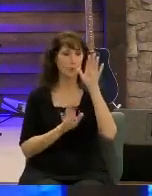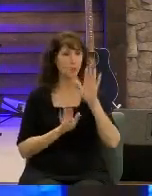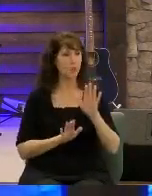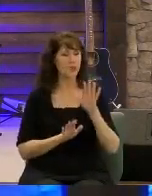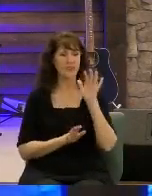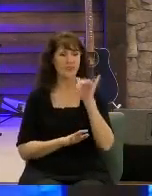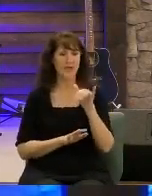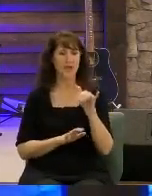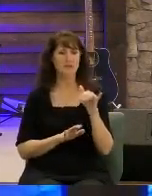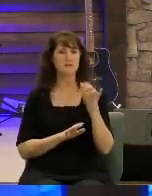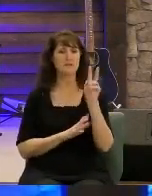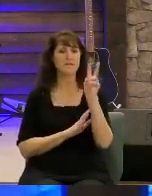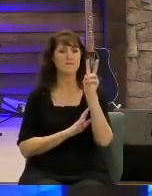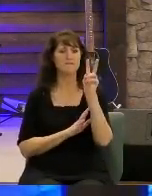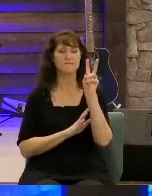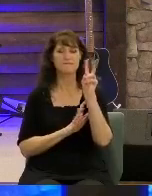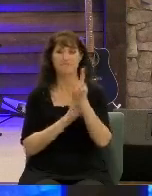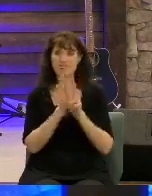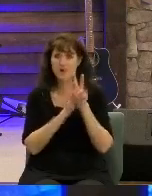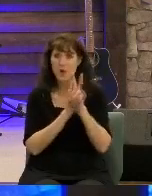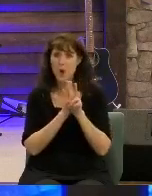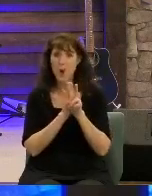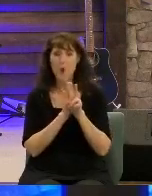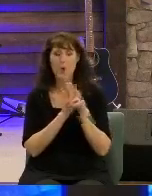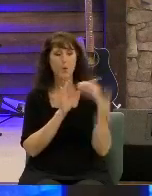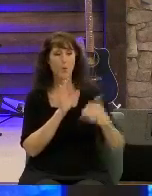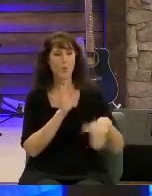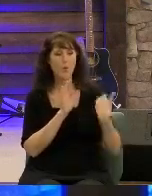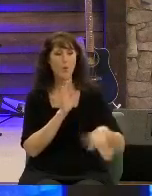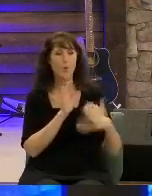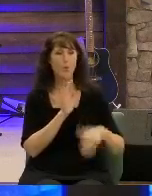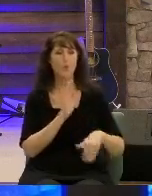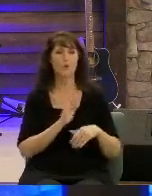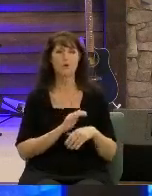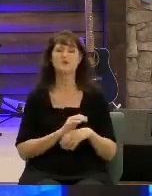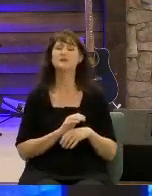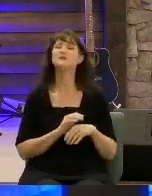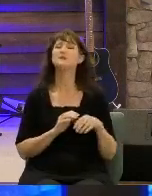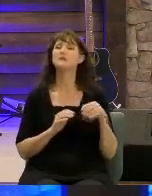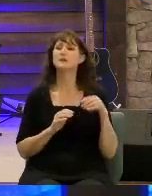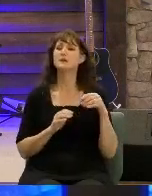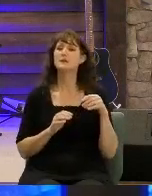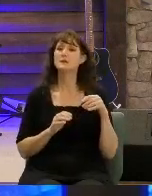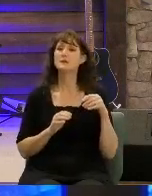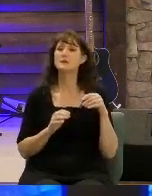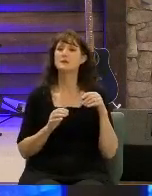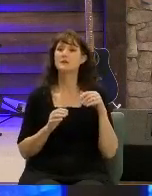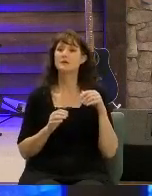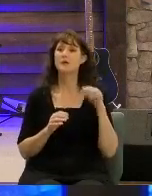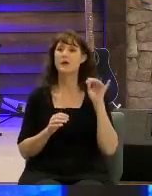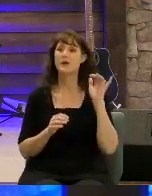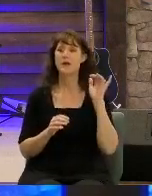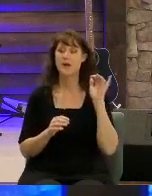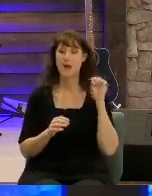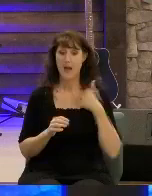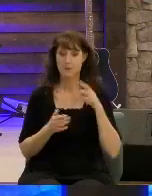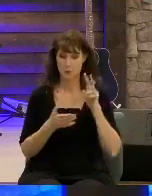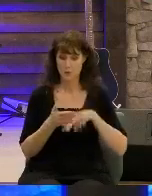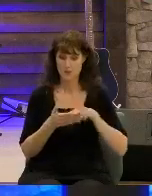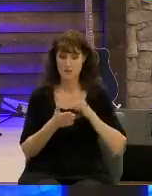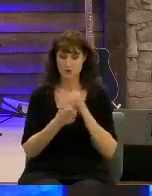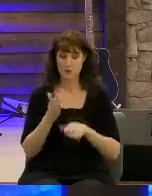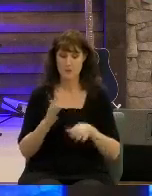video was powerful too. You know, the word that he spoke was from Hebrews 12, and I'm going to read this to you because it